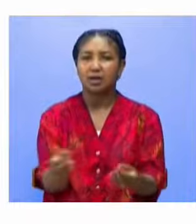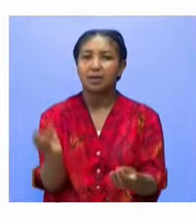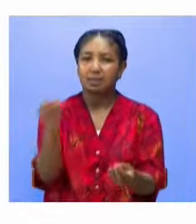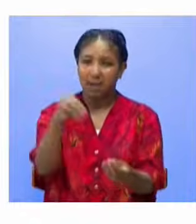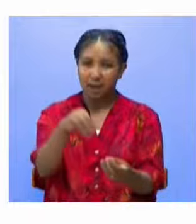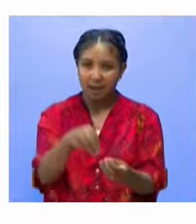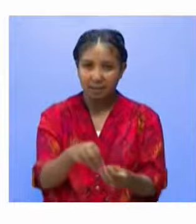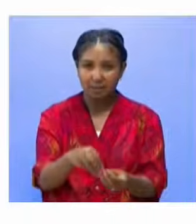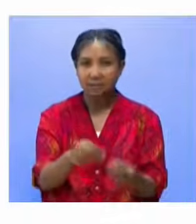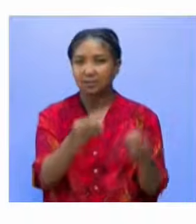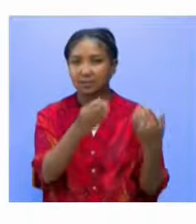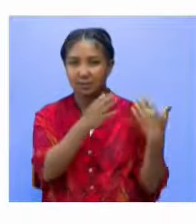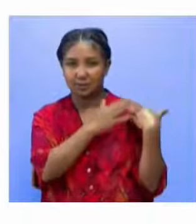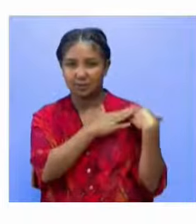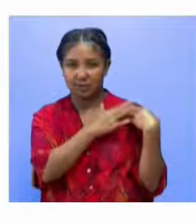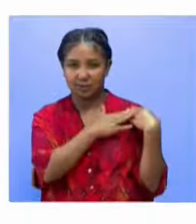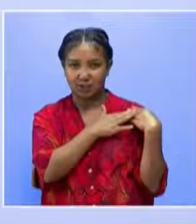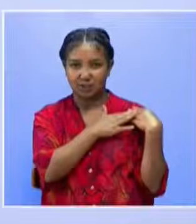plus subject.